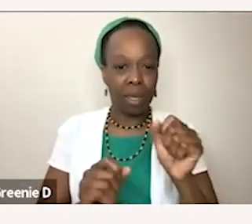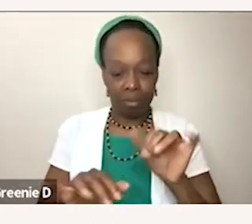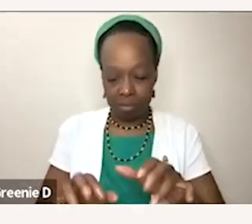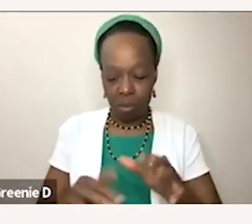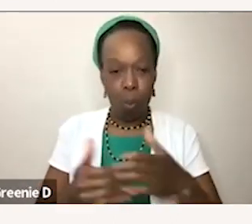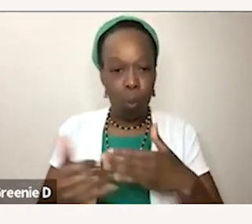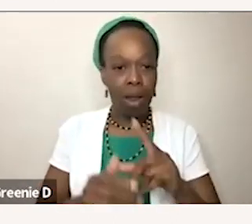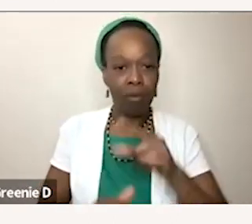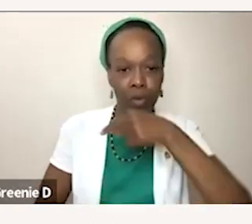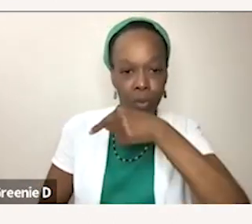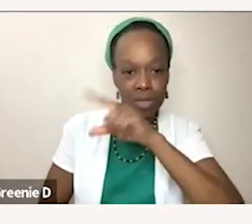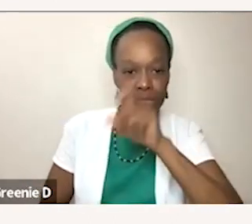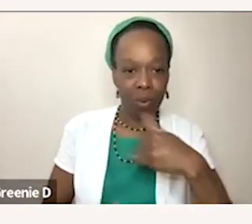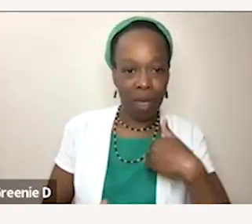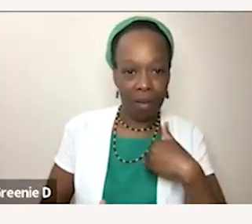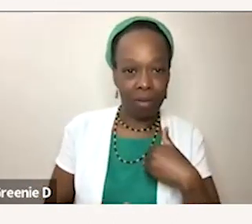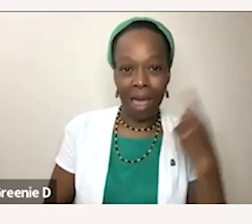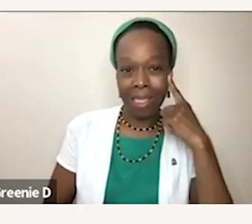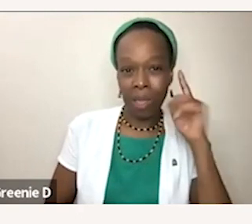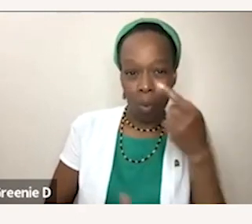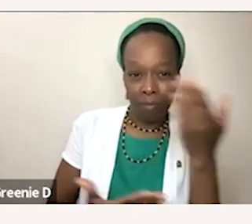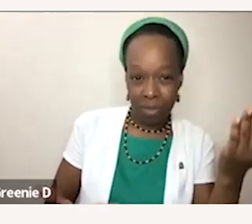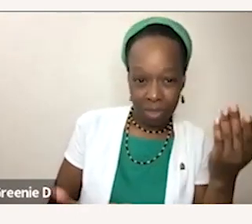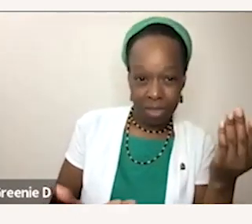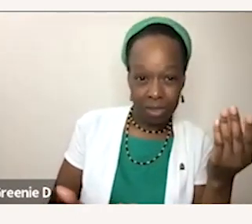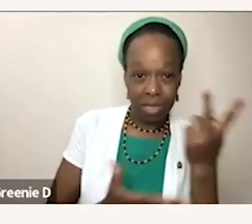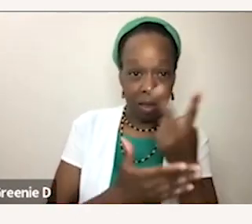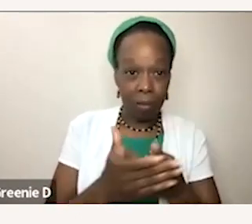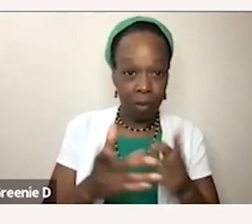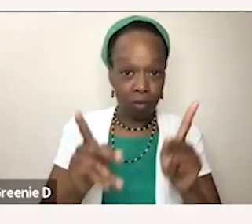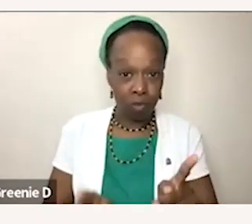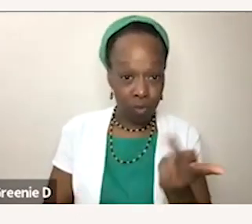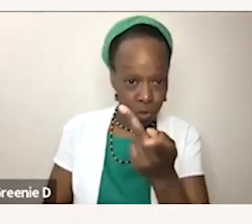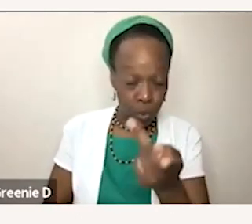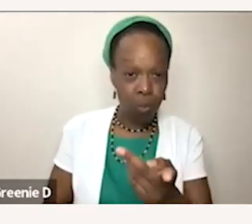talk. And I think one of the things, as both of you were talking,